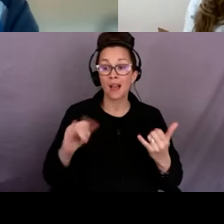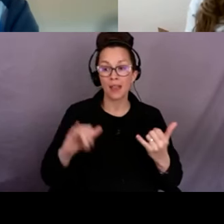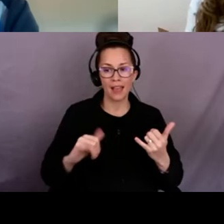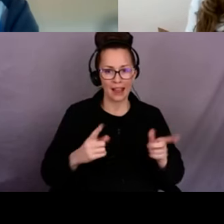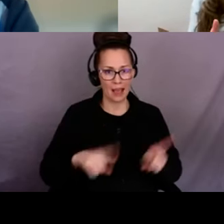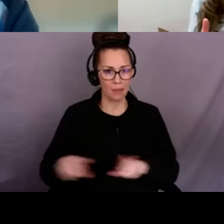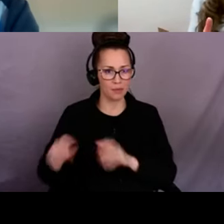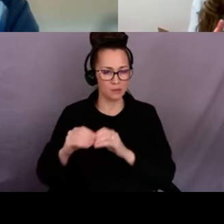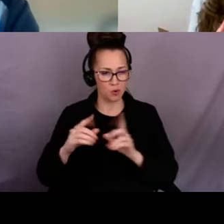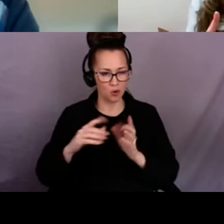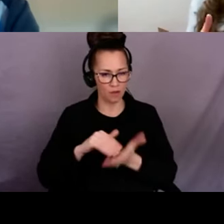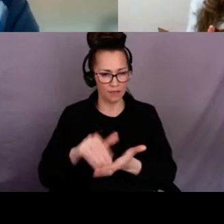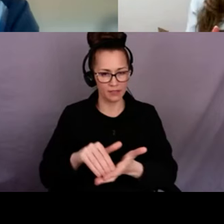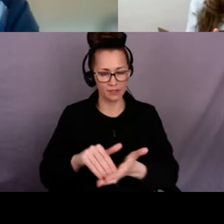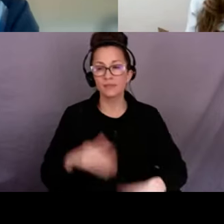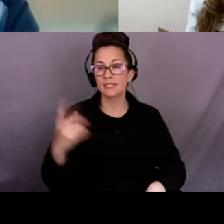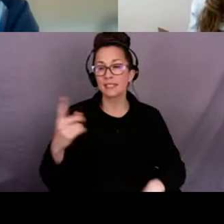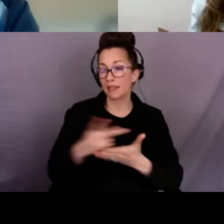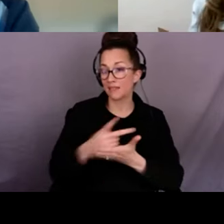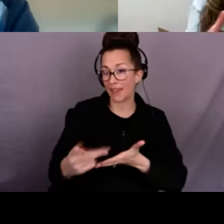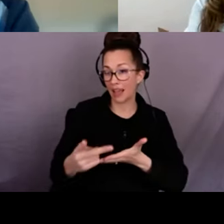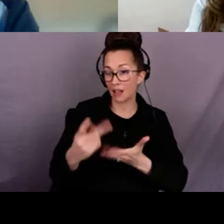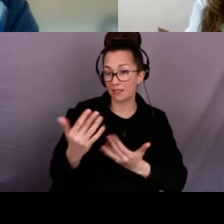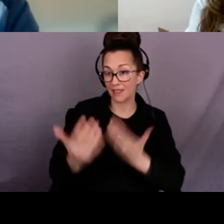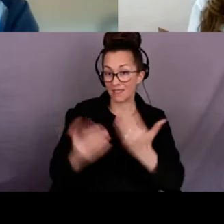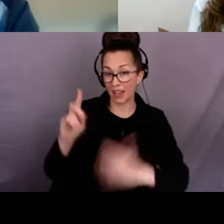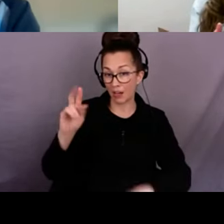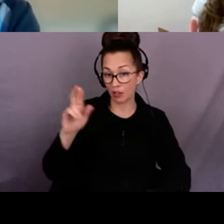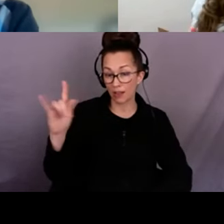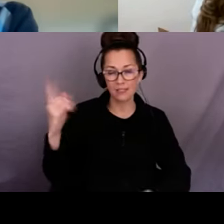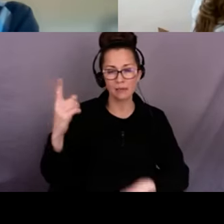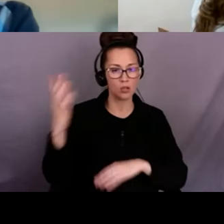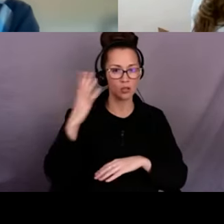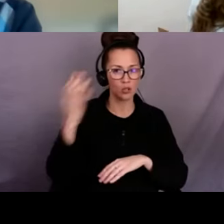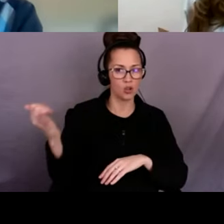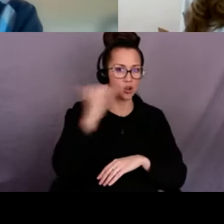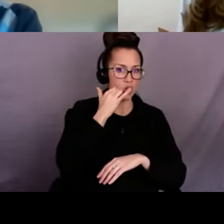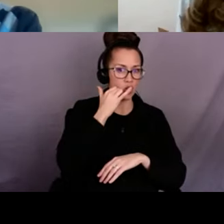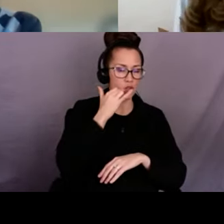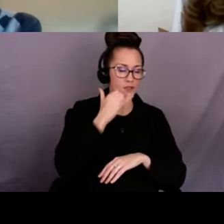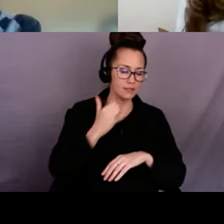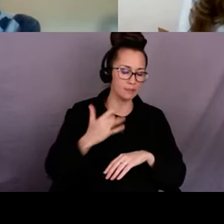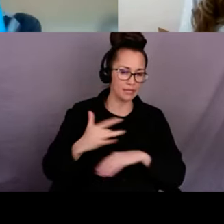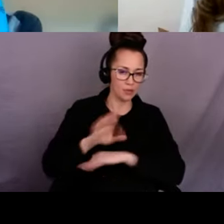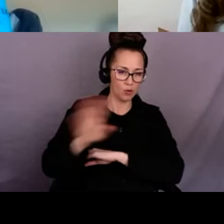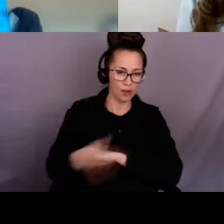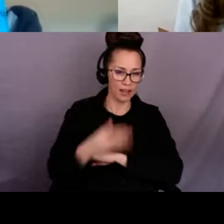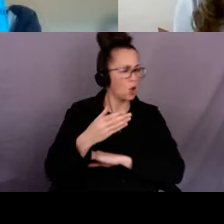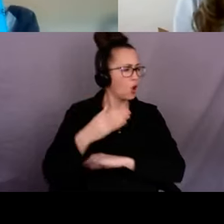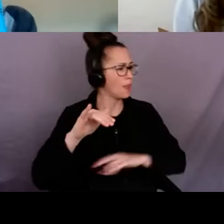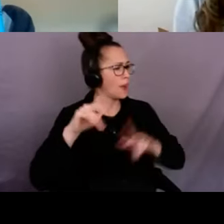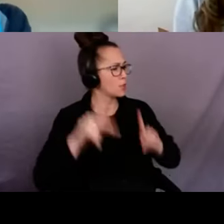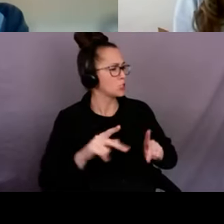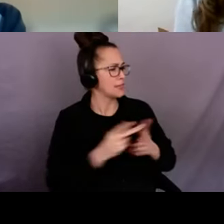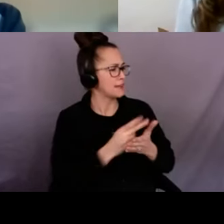You know, somebody fails one fire drill and all of a sudden we get this call, and of course it comes after hours that they're being moved. There's supposed